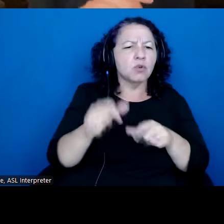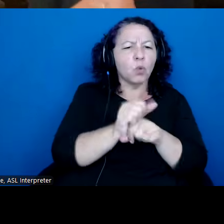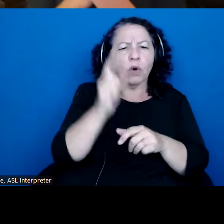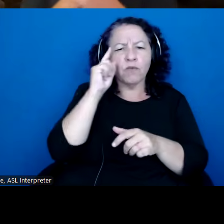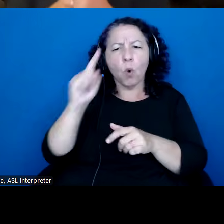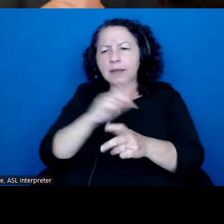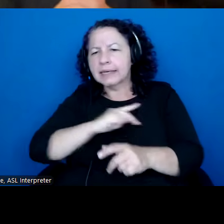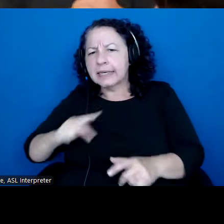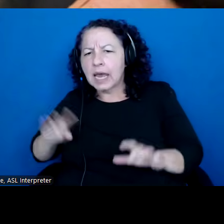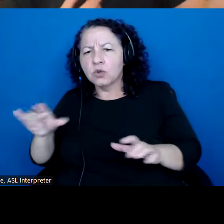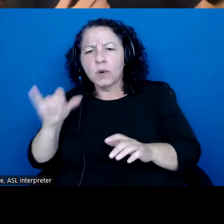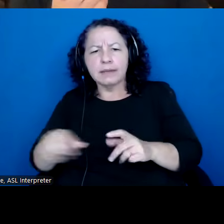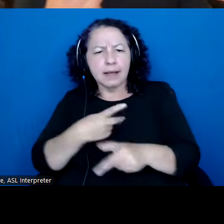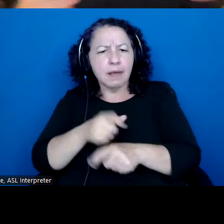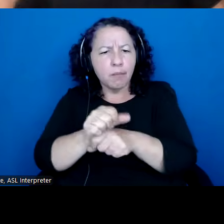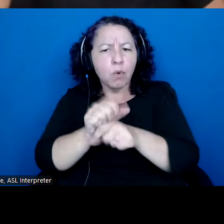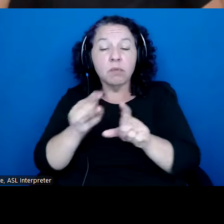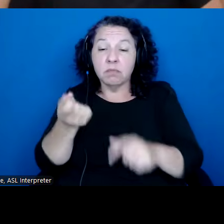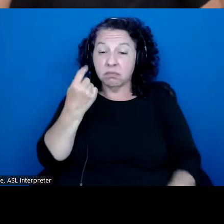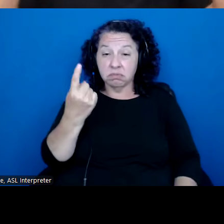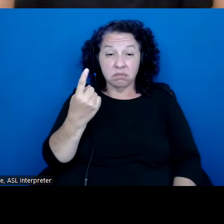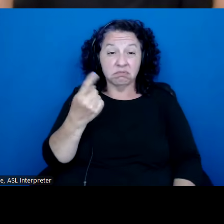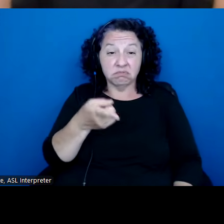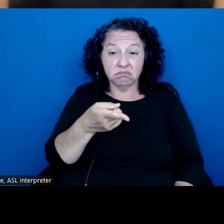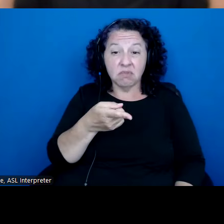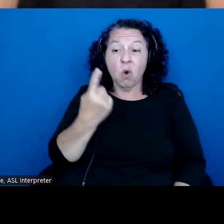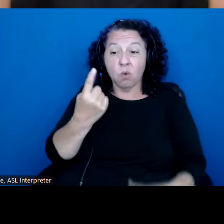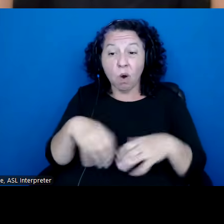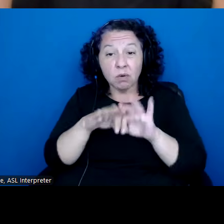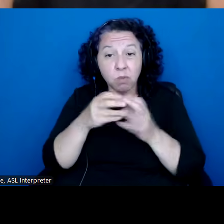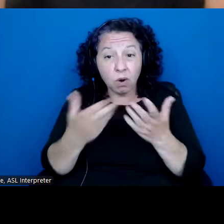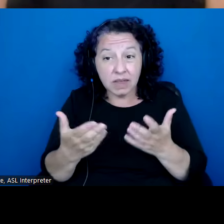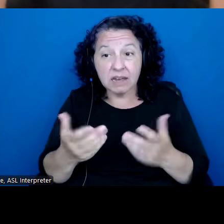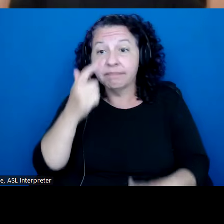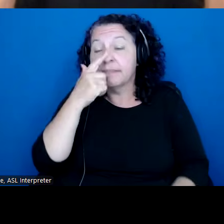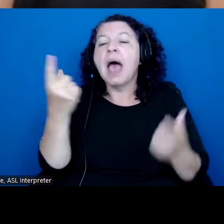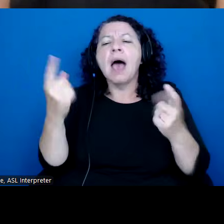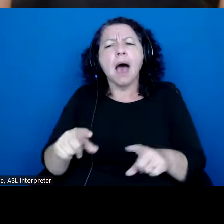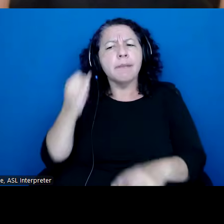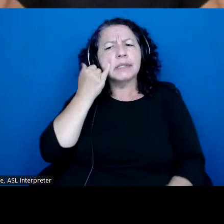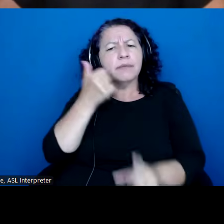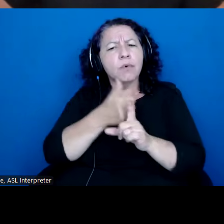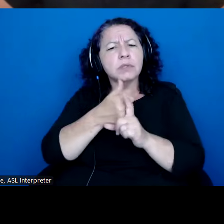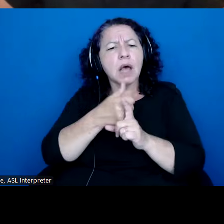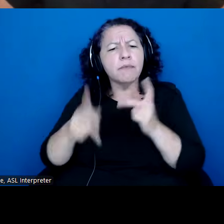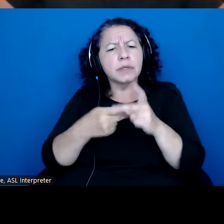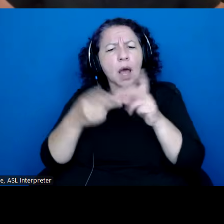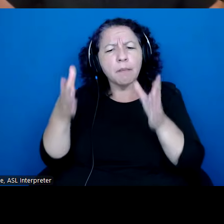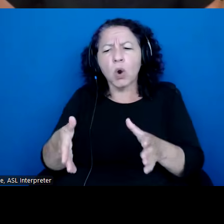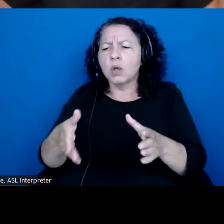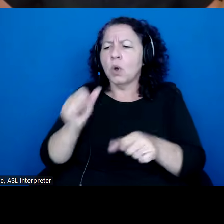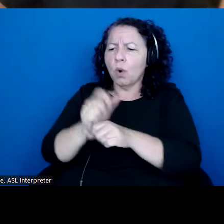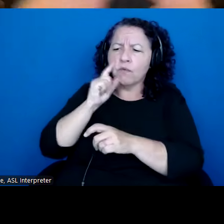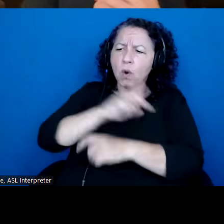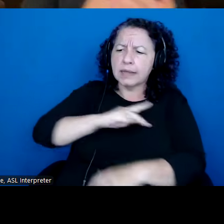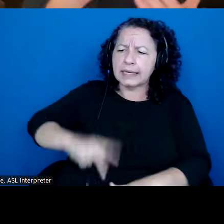this. But this meant one important thing was, well, what happens if you're one of those people, say, working for the king and you get a negative omen?